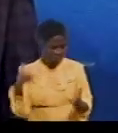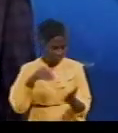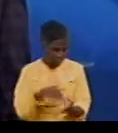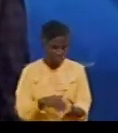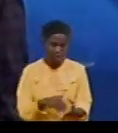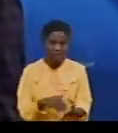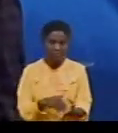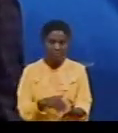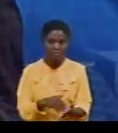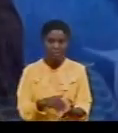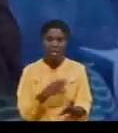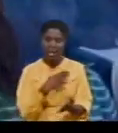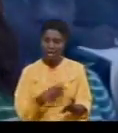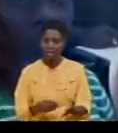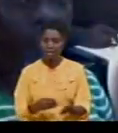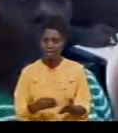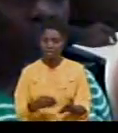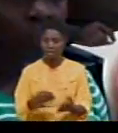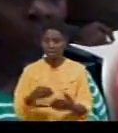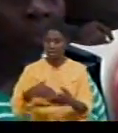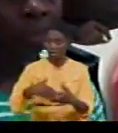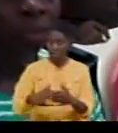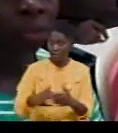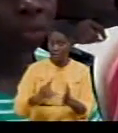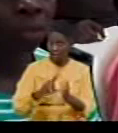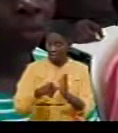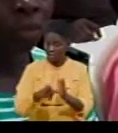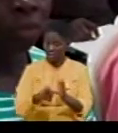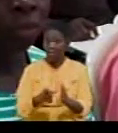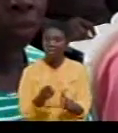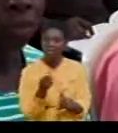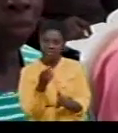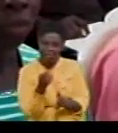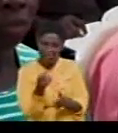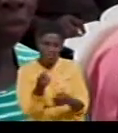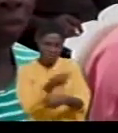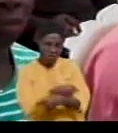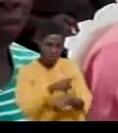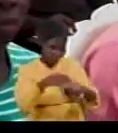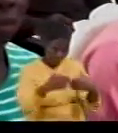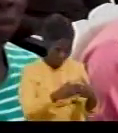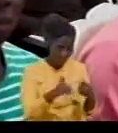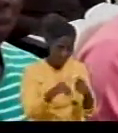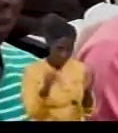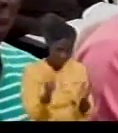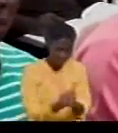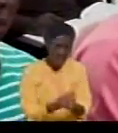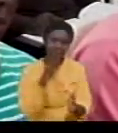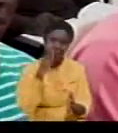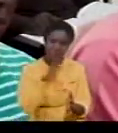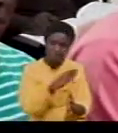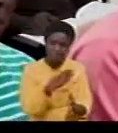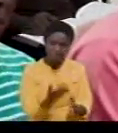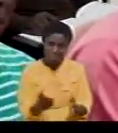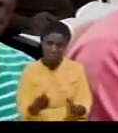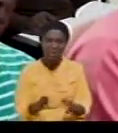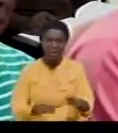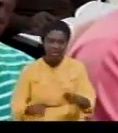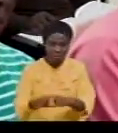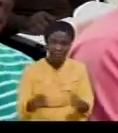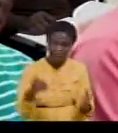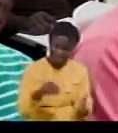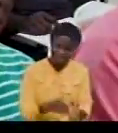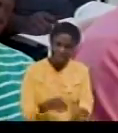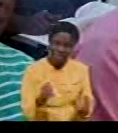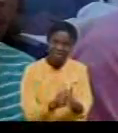After a few days, you are back to that naughty thing, evil thing,